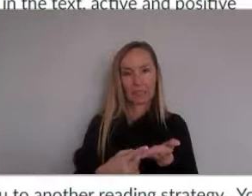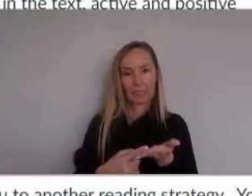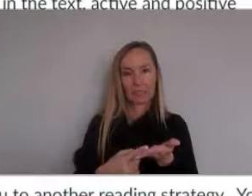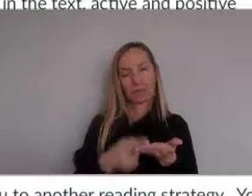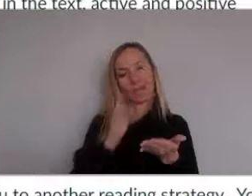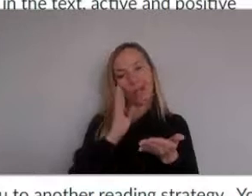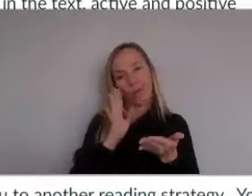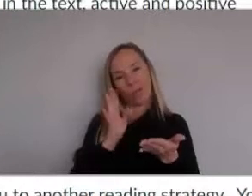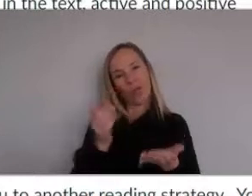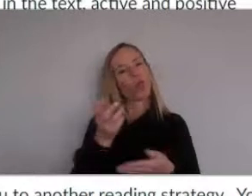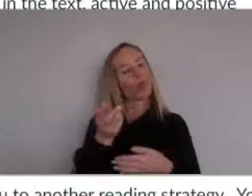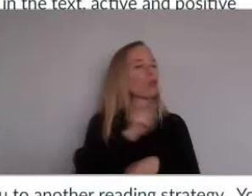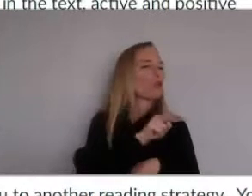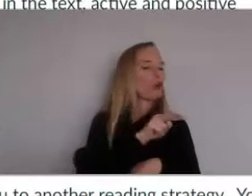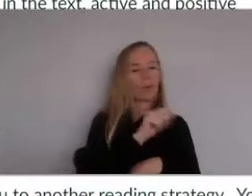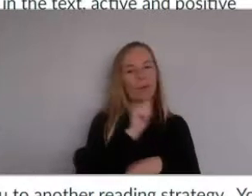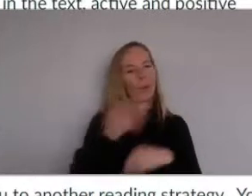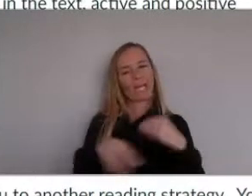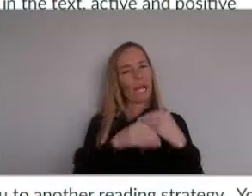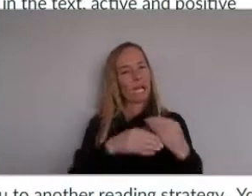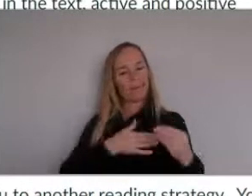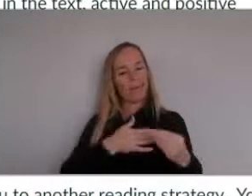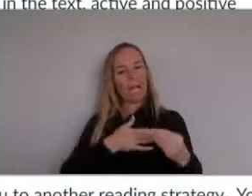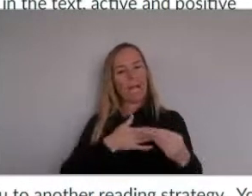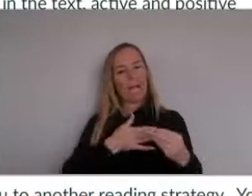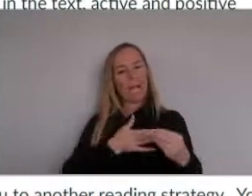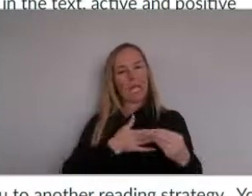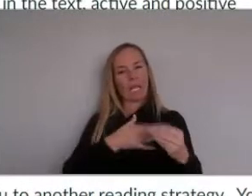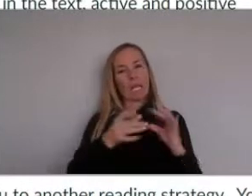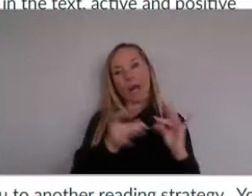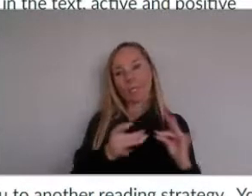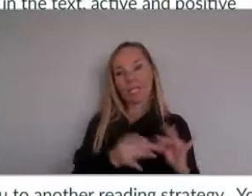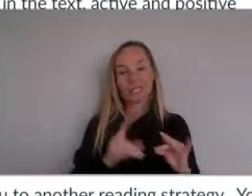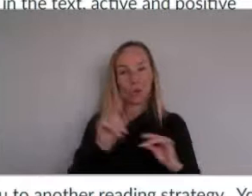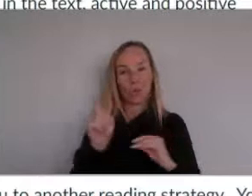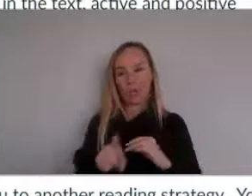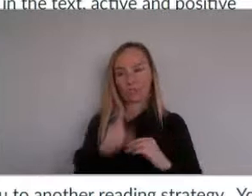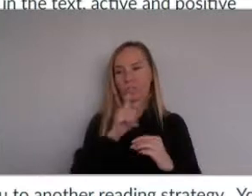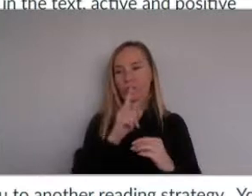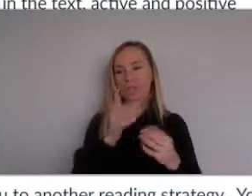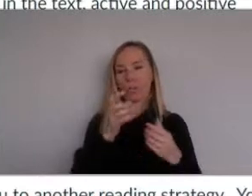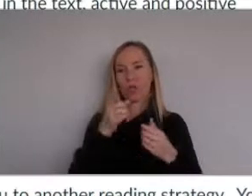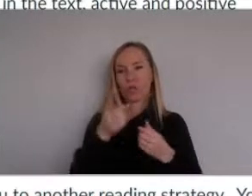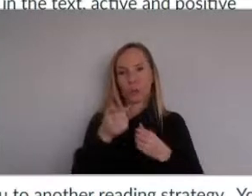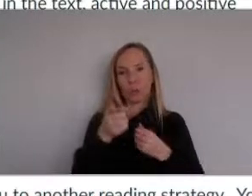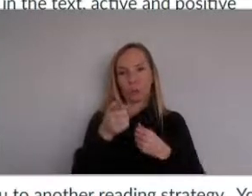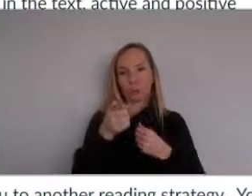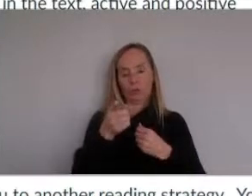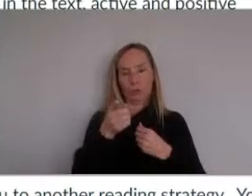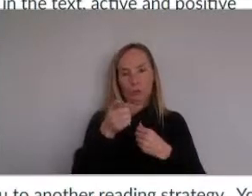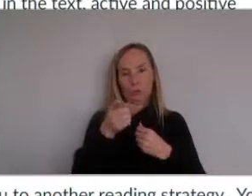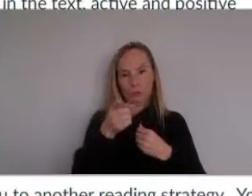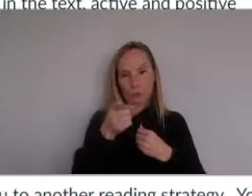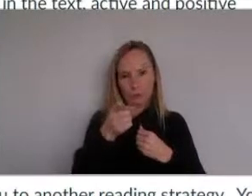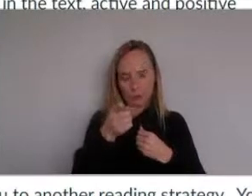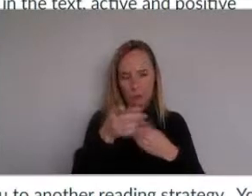I'll be taking a look. But I won't be adding my own comments and questions because I really want you to direct what you want